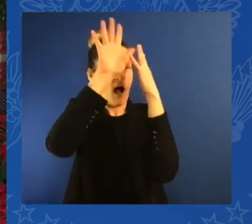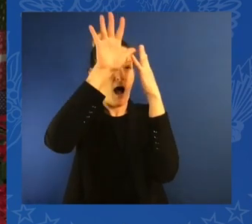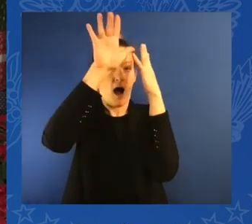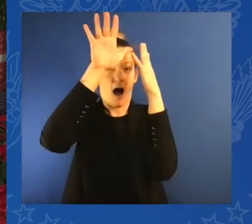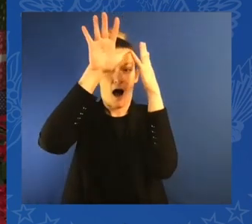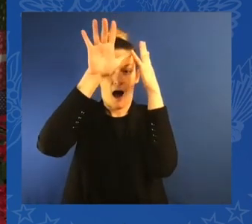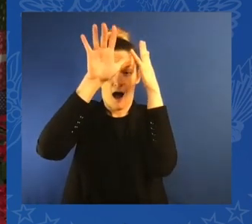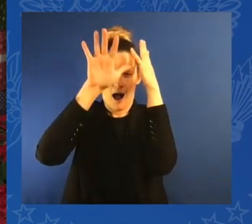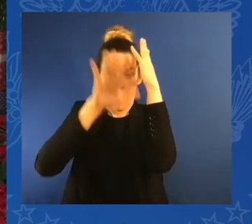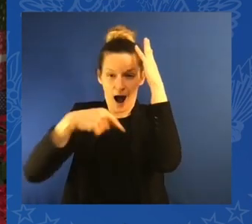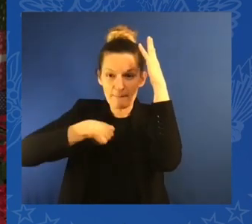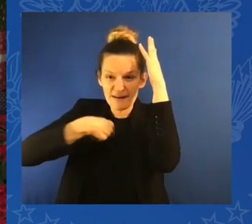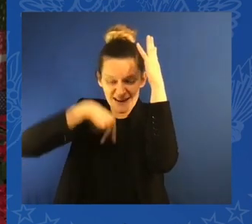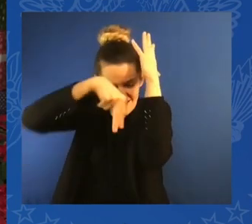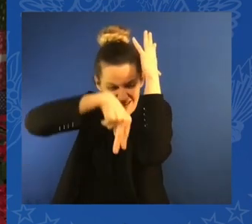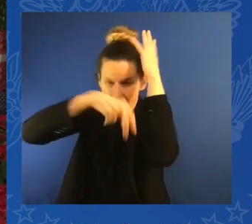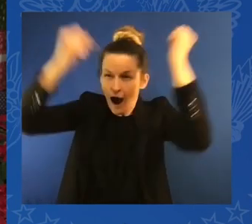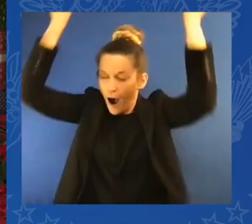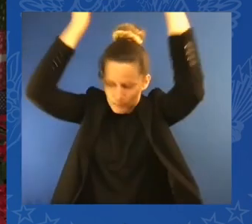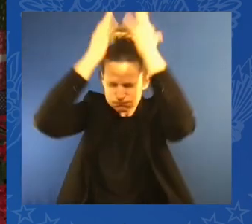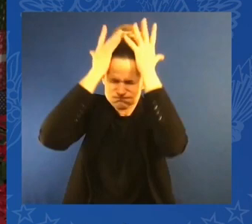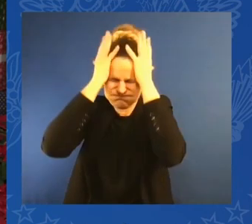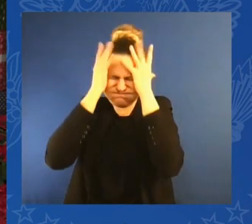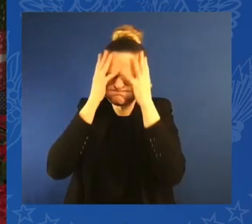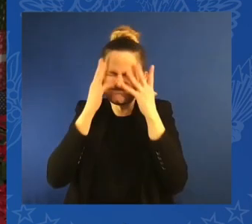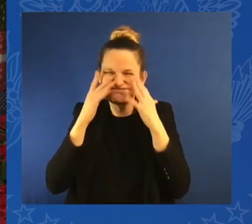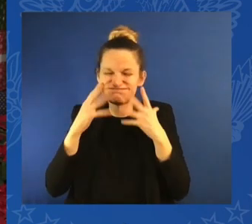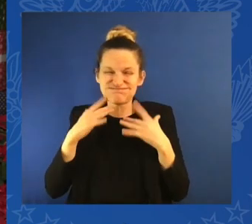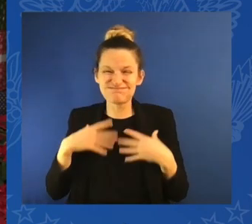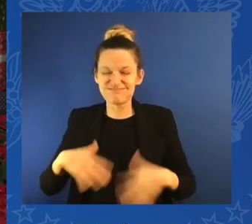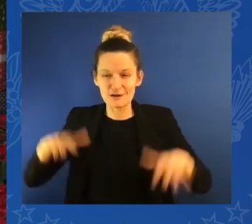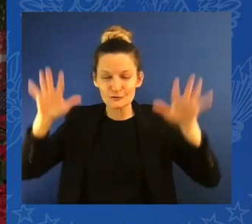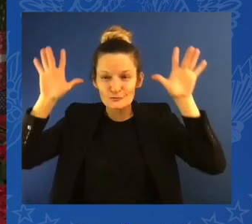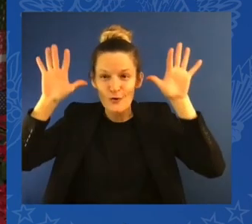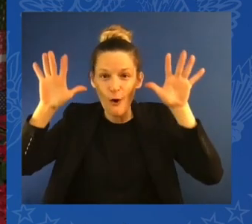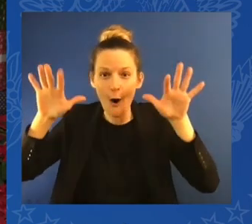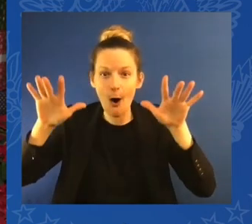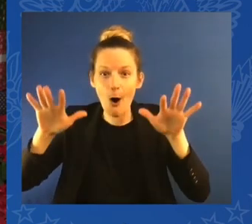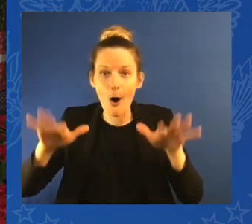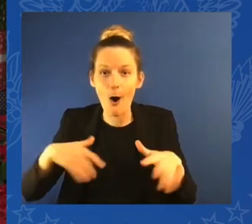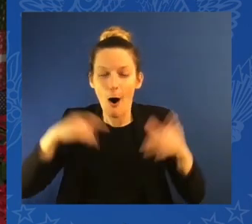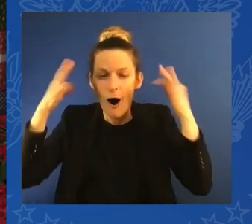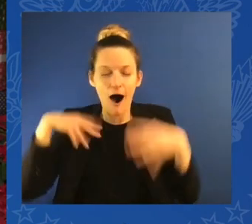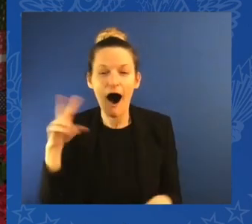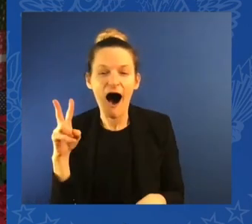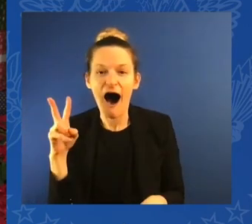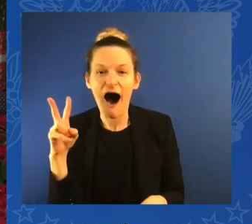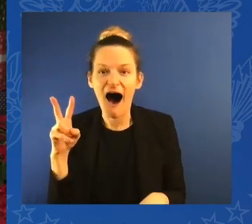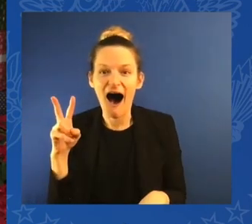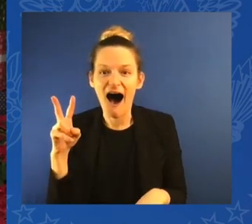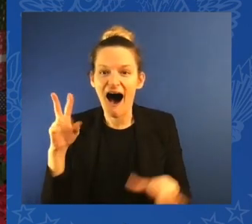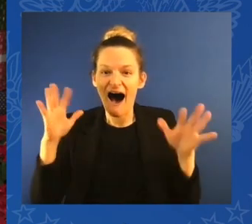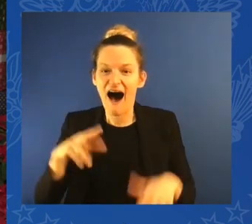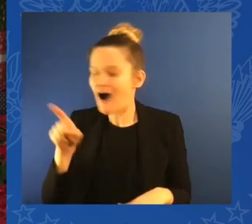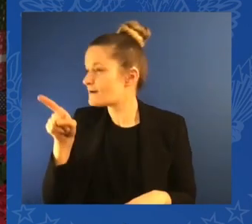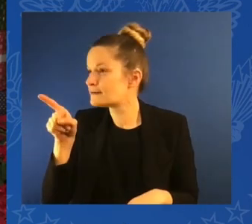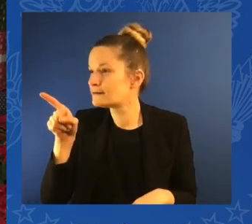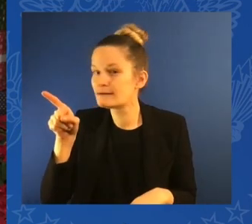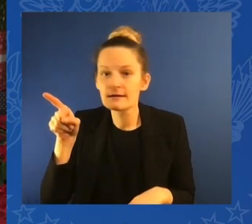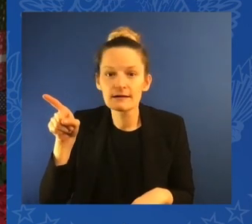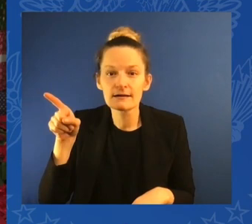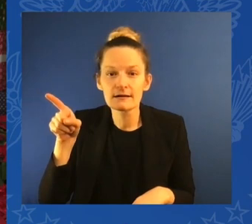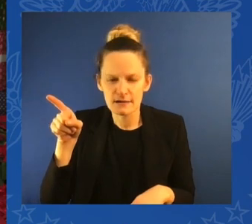He thought it would be fun to join the big boys in their snowball fight, but he knew he wasn't old